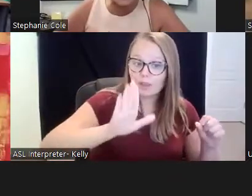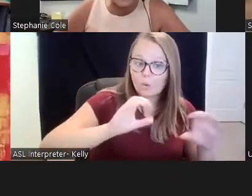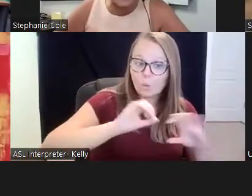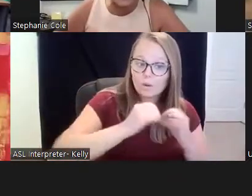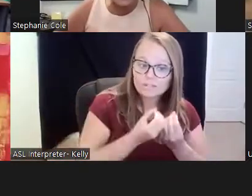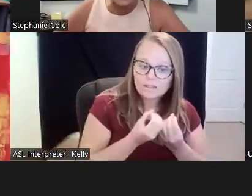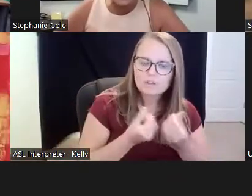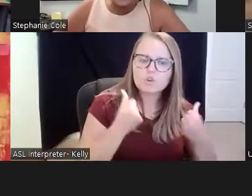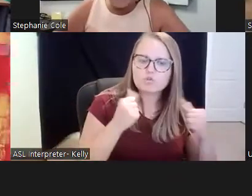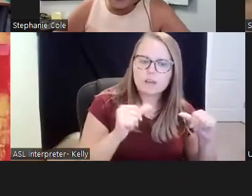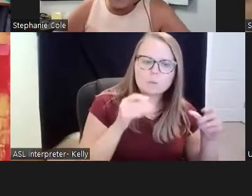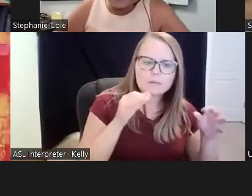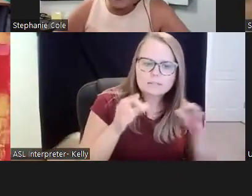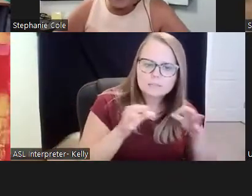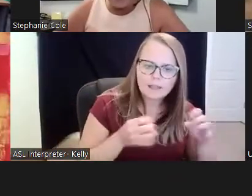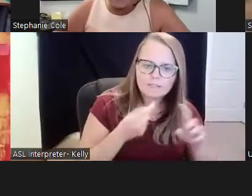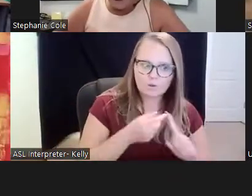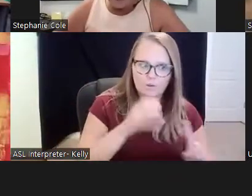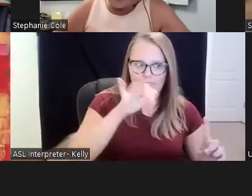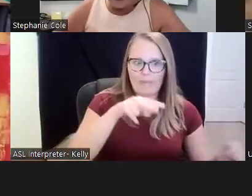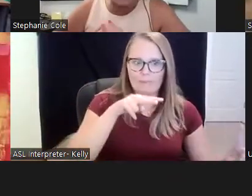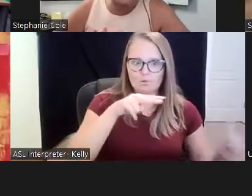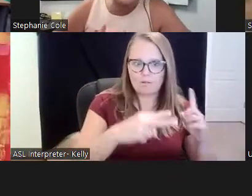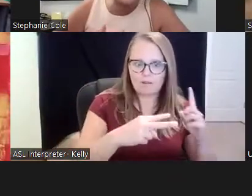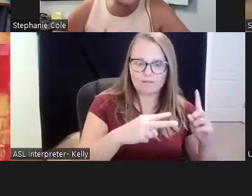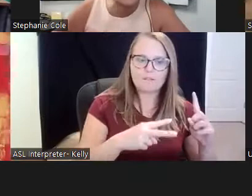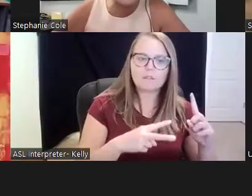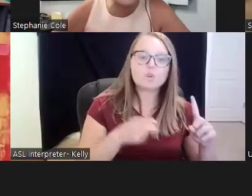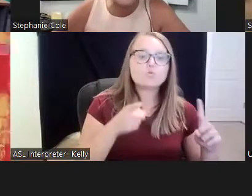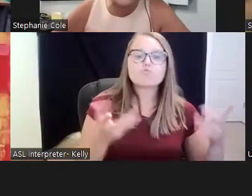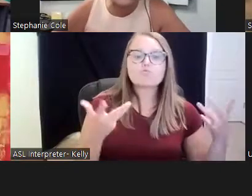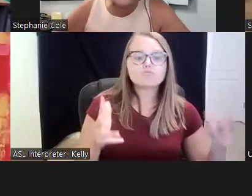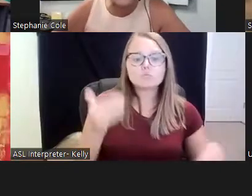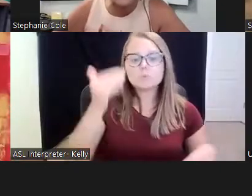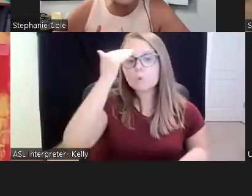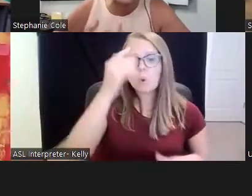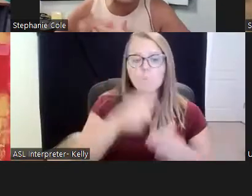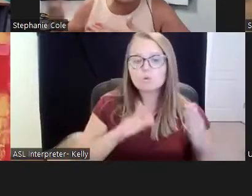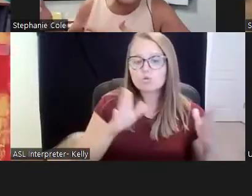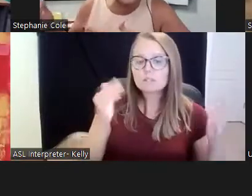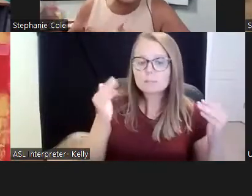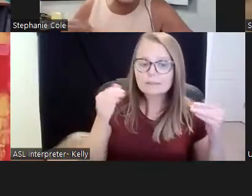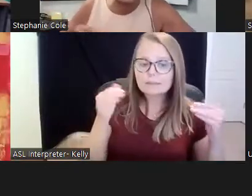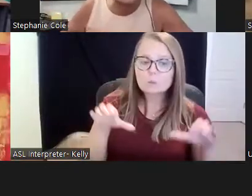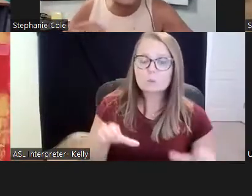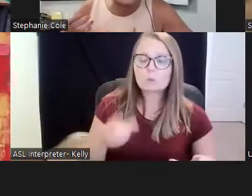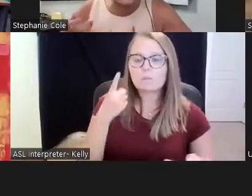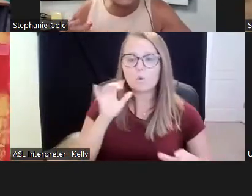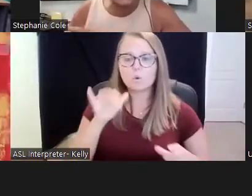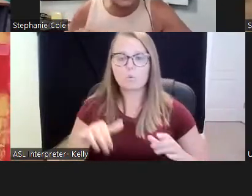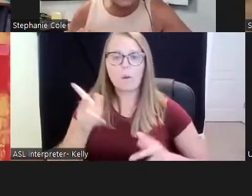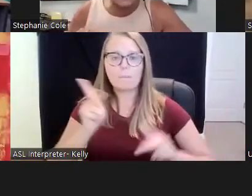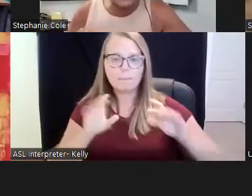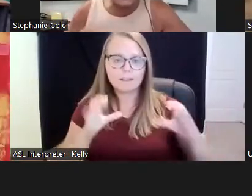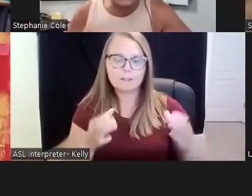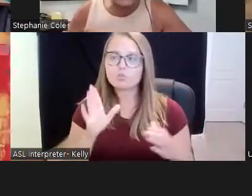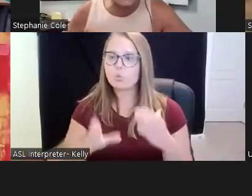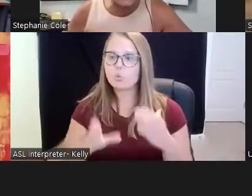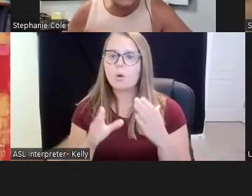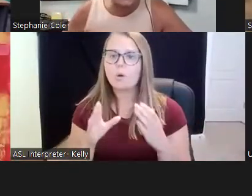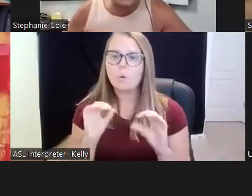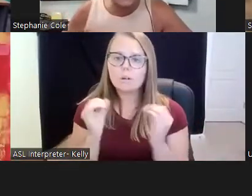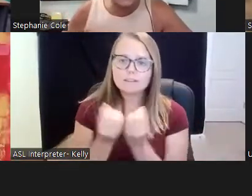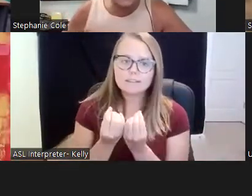and explain it from that perspective. You already know what you expect it to do for your population or your organization.